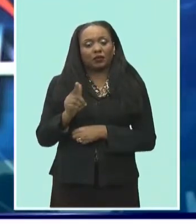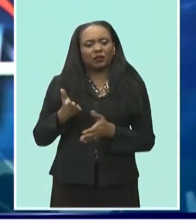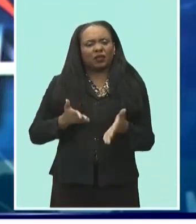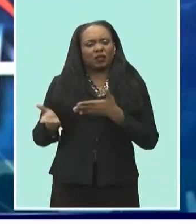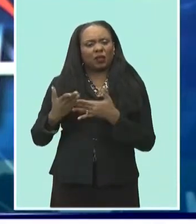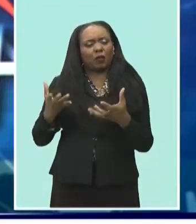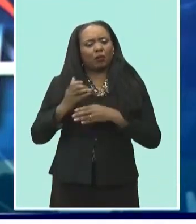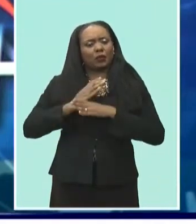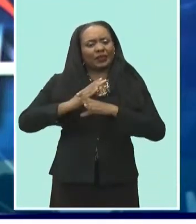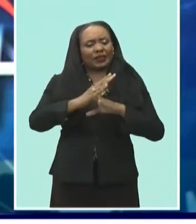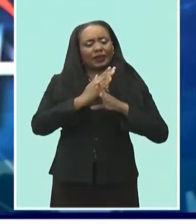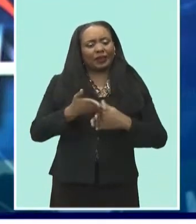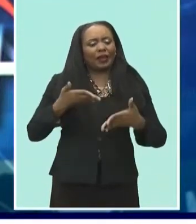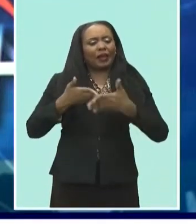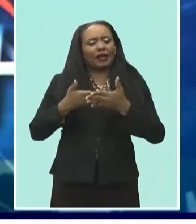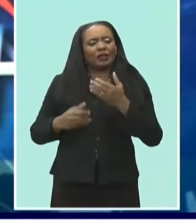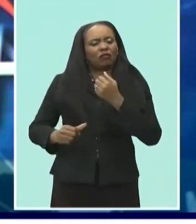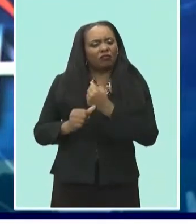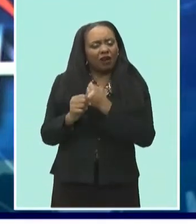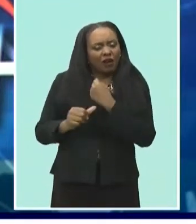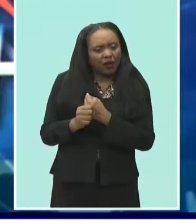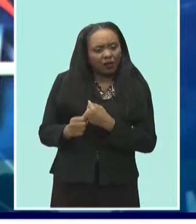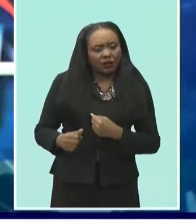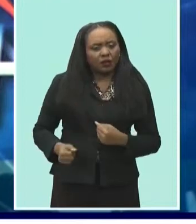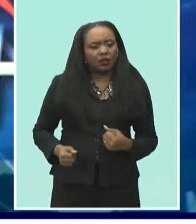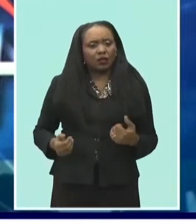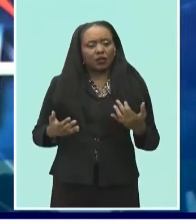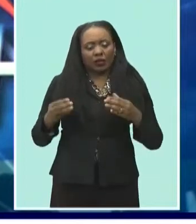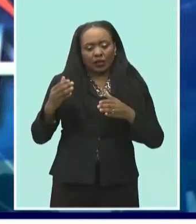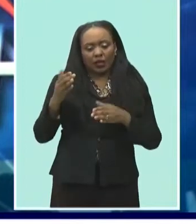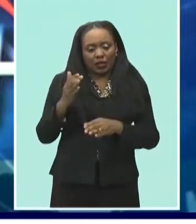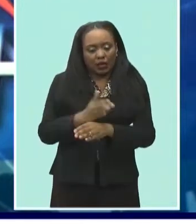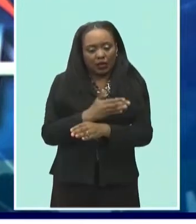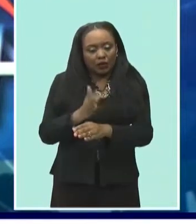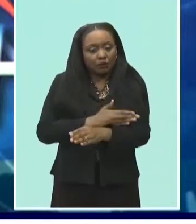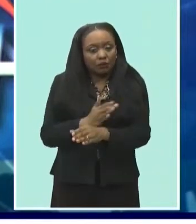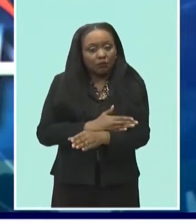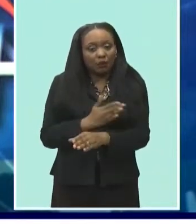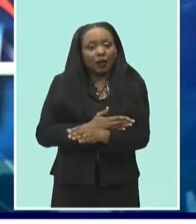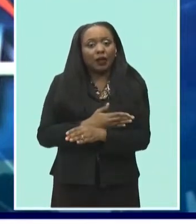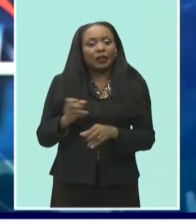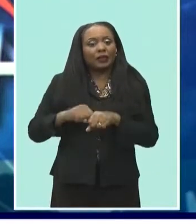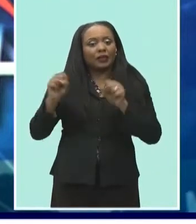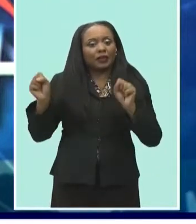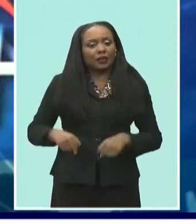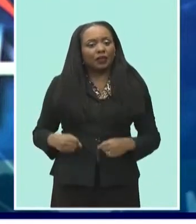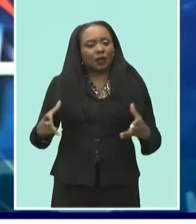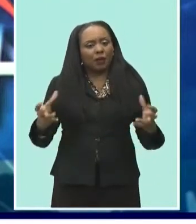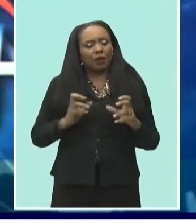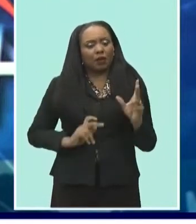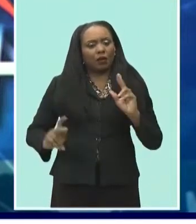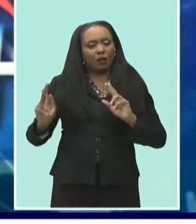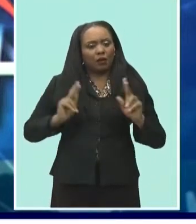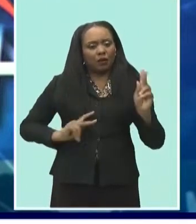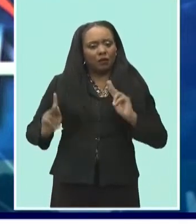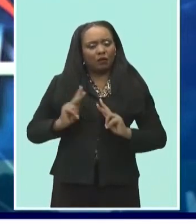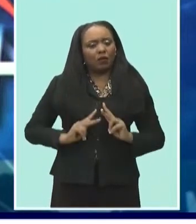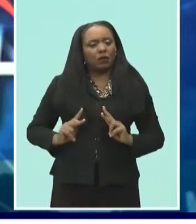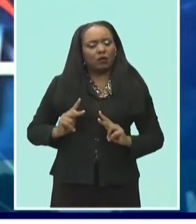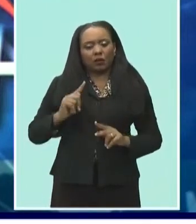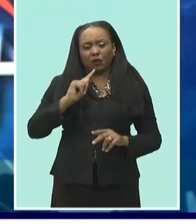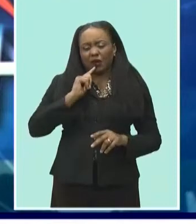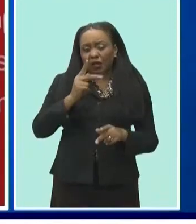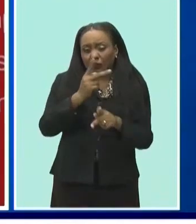Secretary in the Ministry of Home Affairs, Deborah Payne, says that they are modernizing their systems, and she has asked public workers to remain